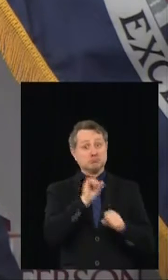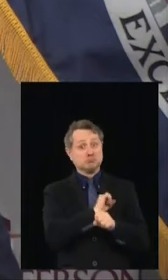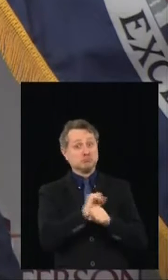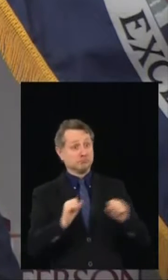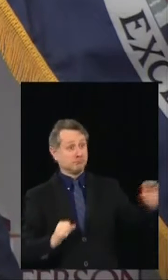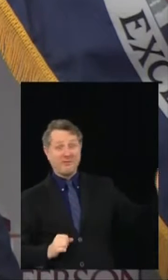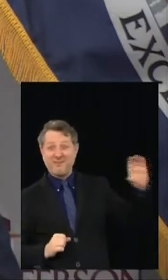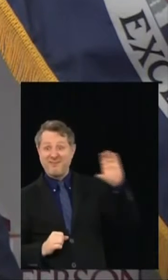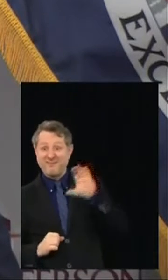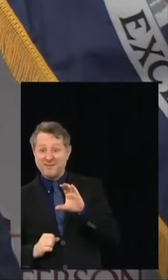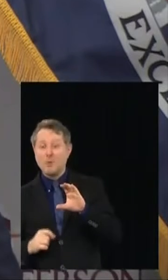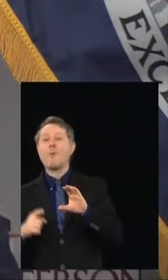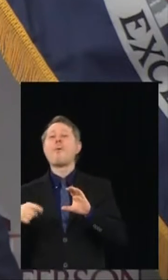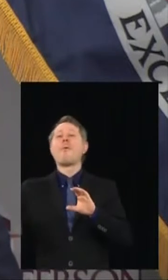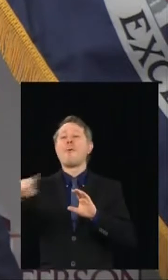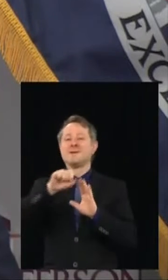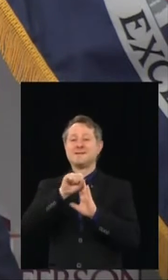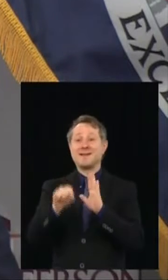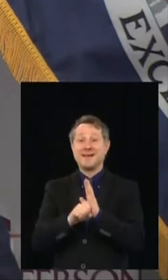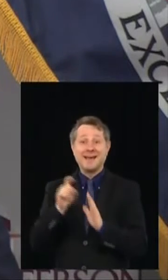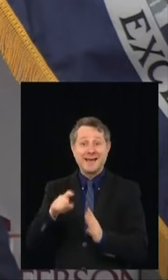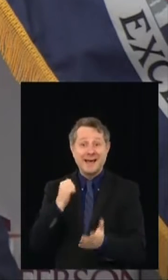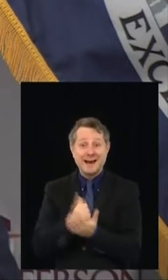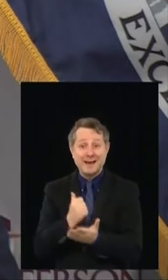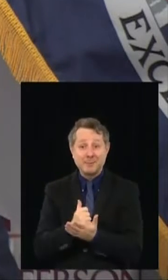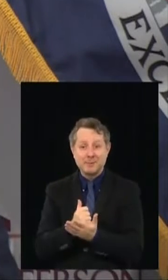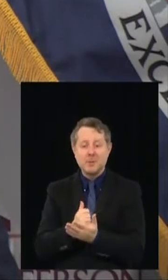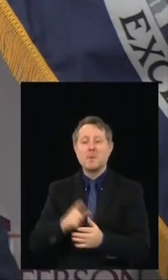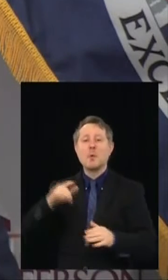need, just to balance the books,